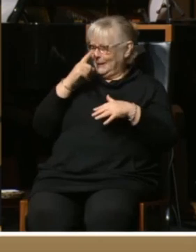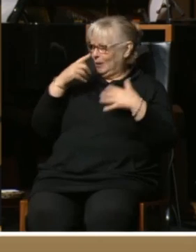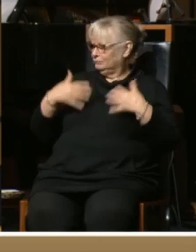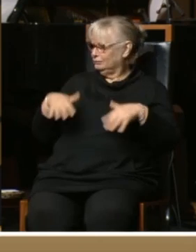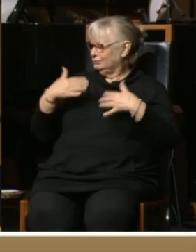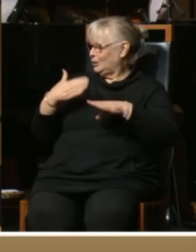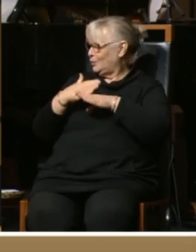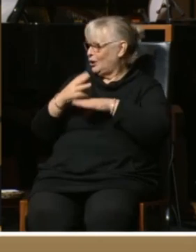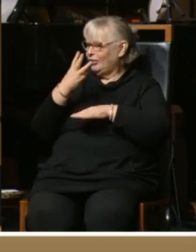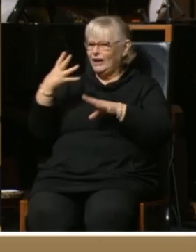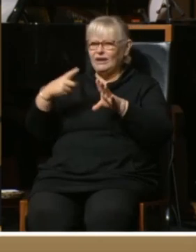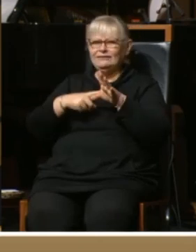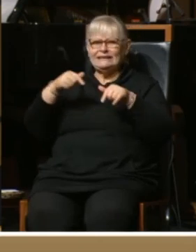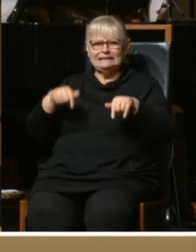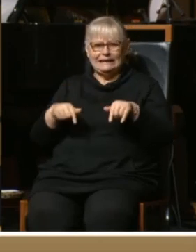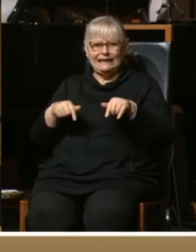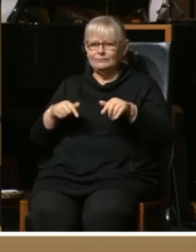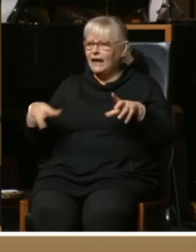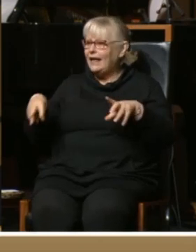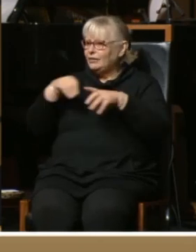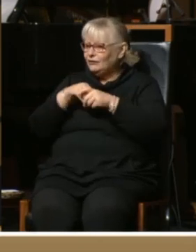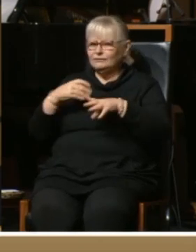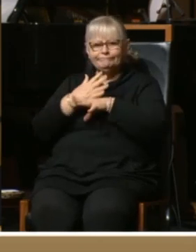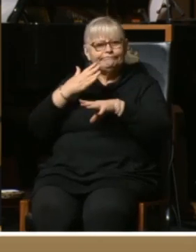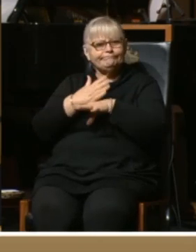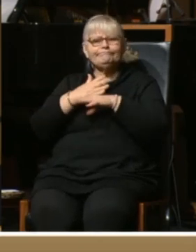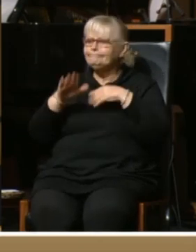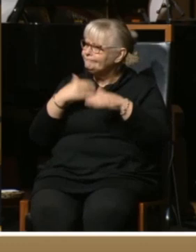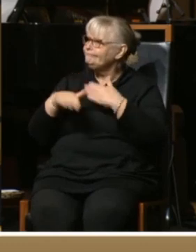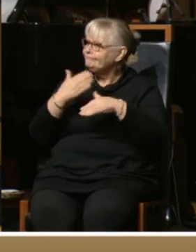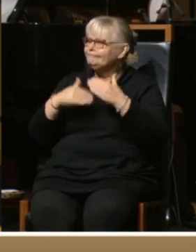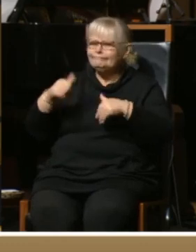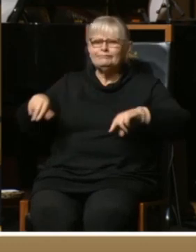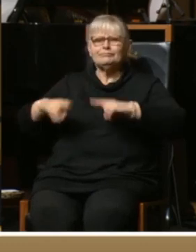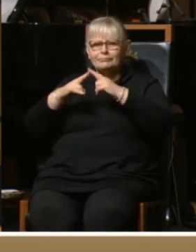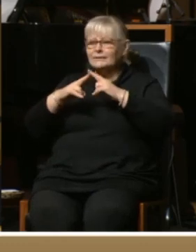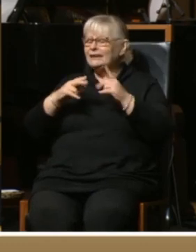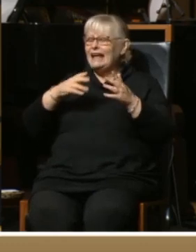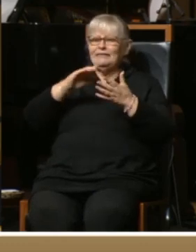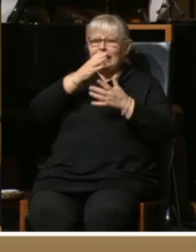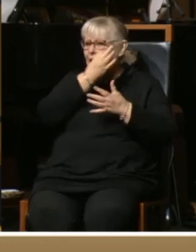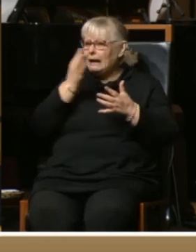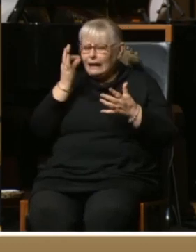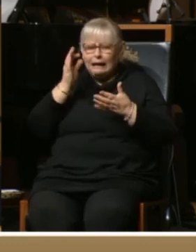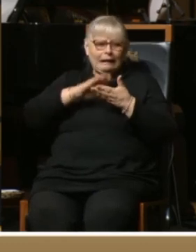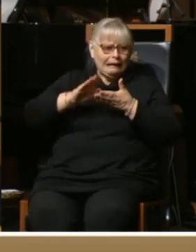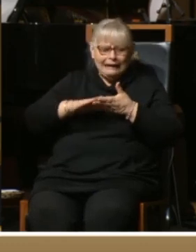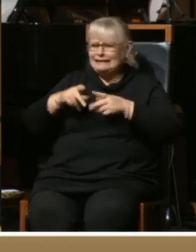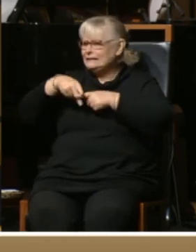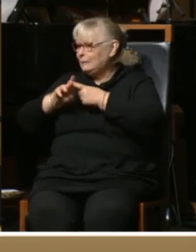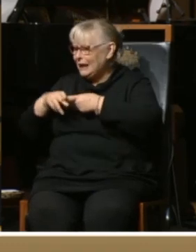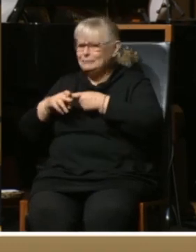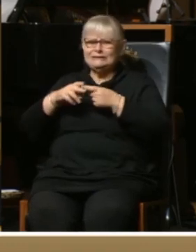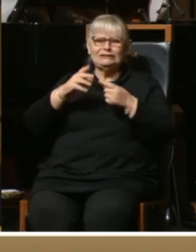all professions that contribute to the running of our nation's parliament, landscapers, cleaners, plumbers, chefs,